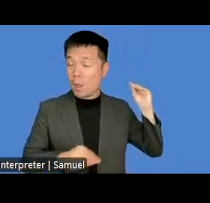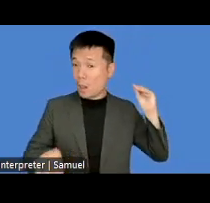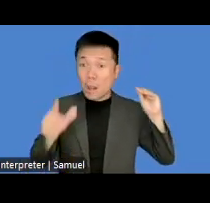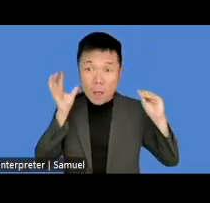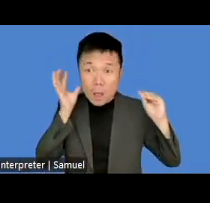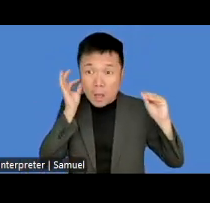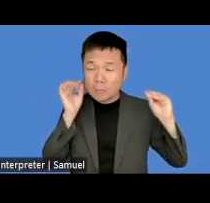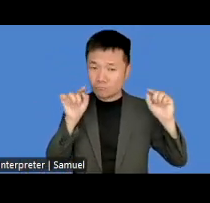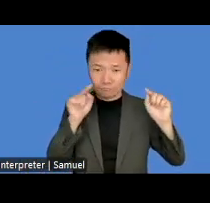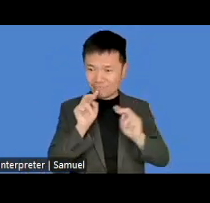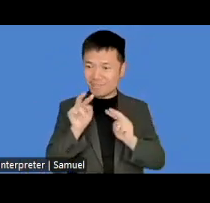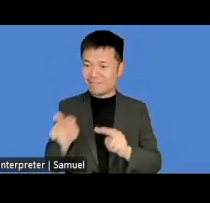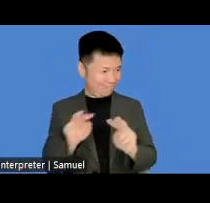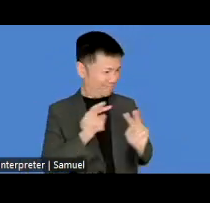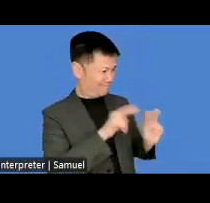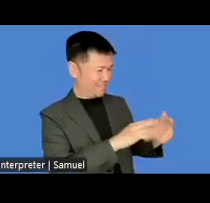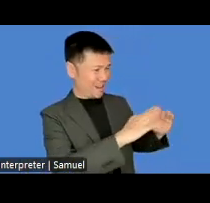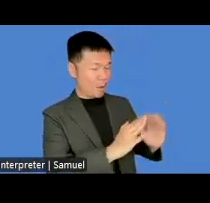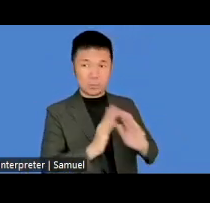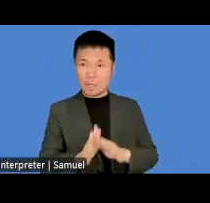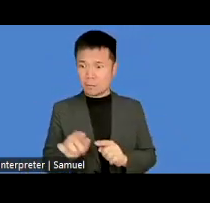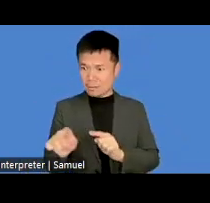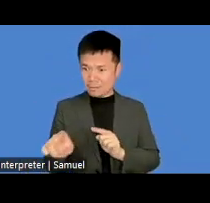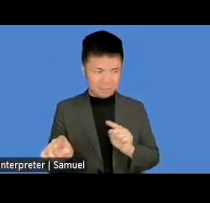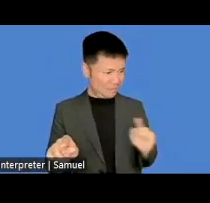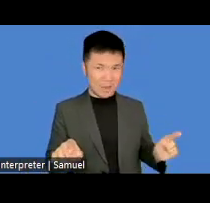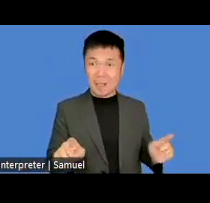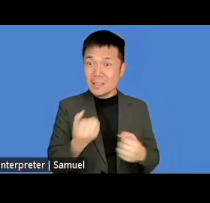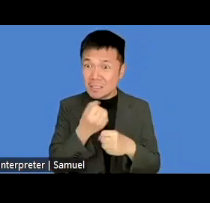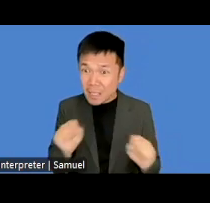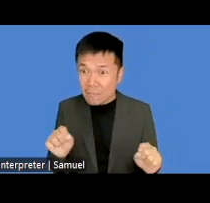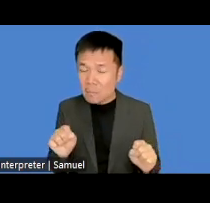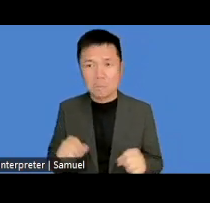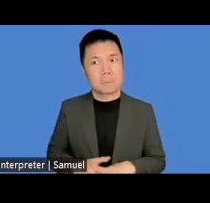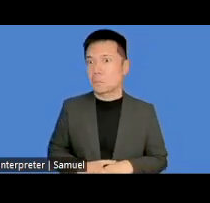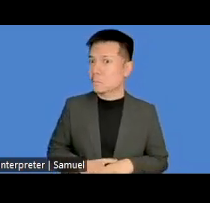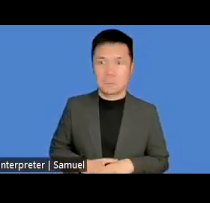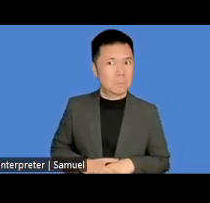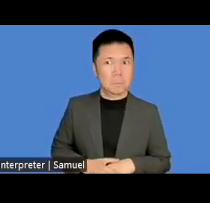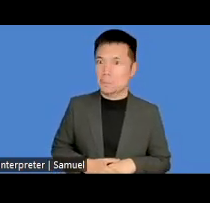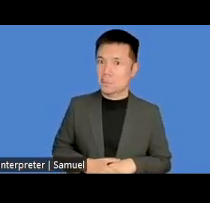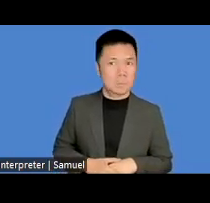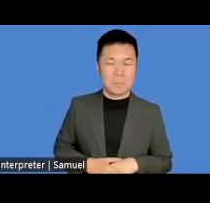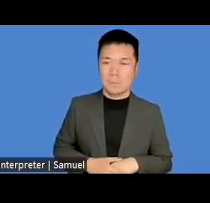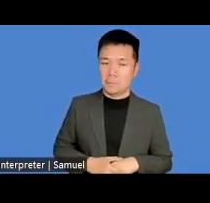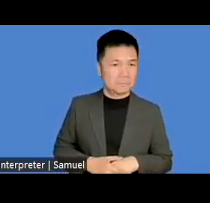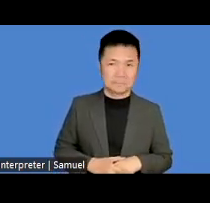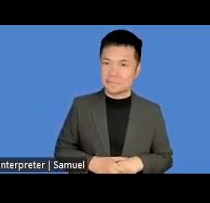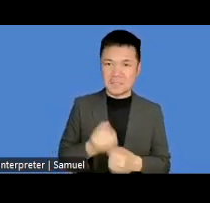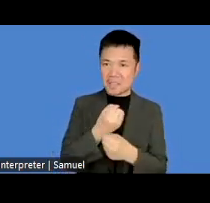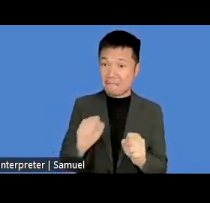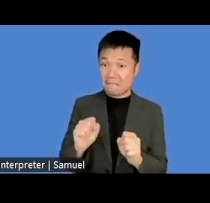their homes, for instance, their houses, they were not secure houses. But if there was adequate data to determine